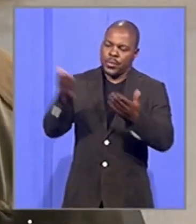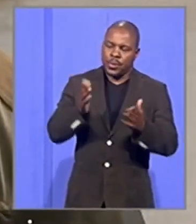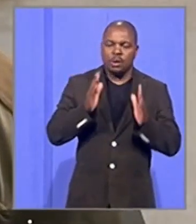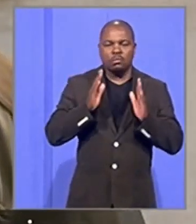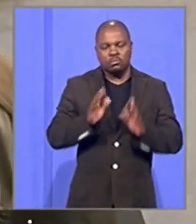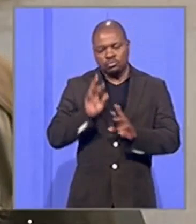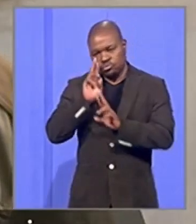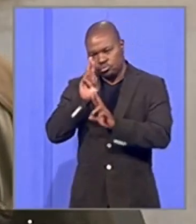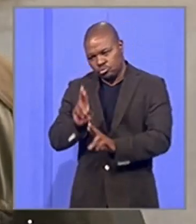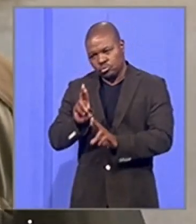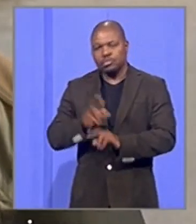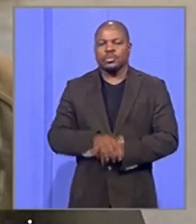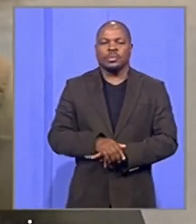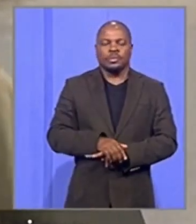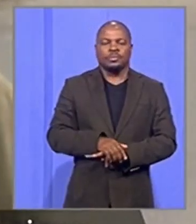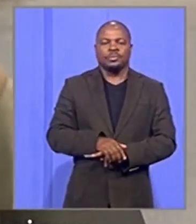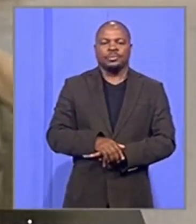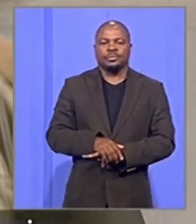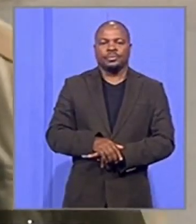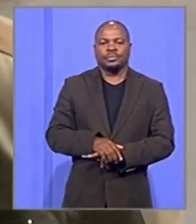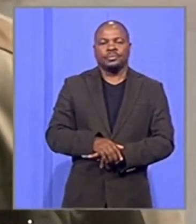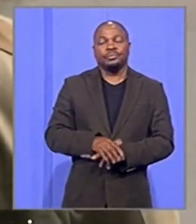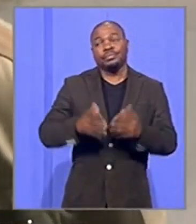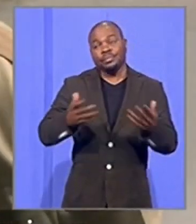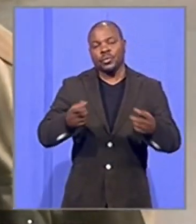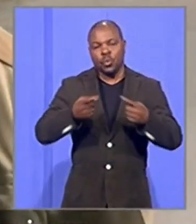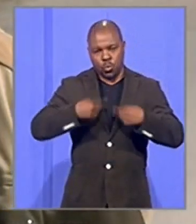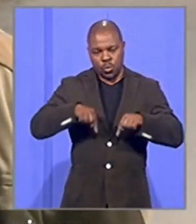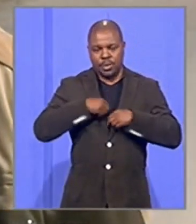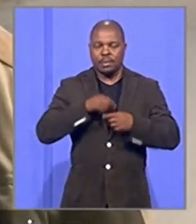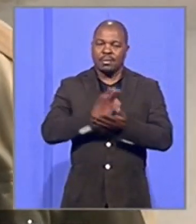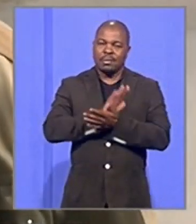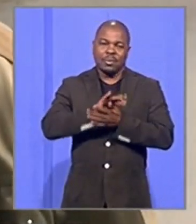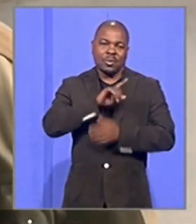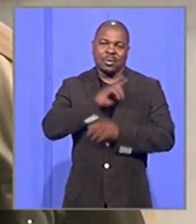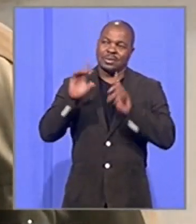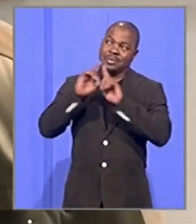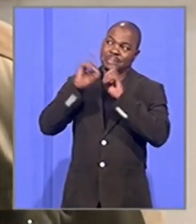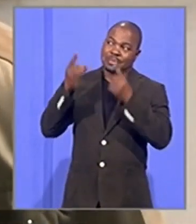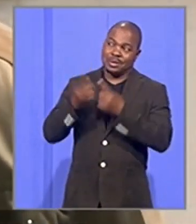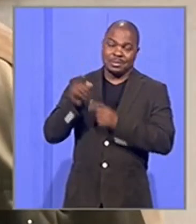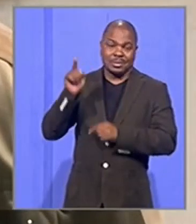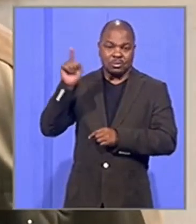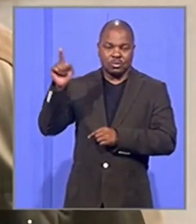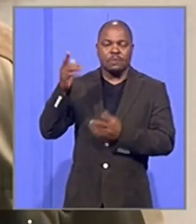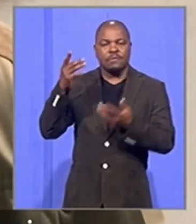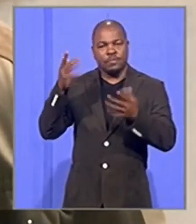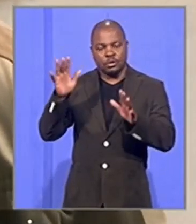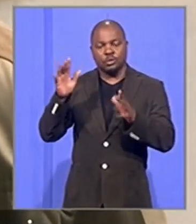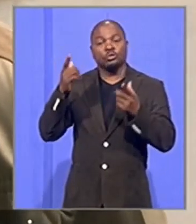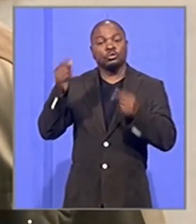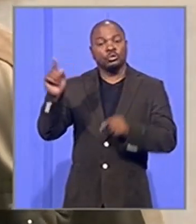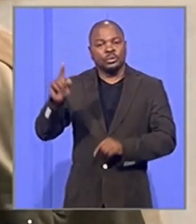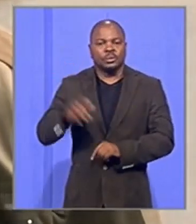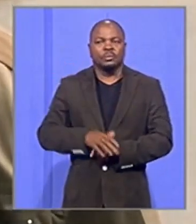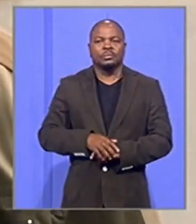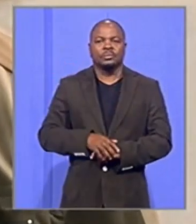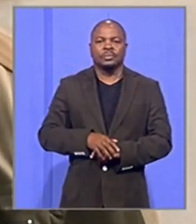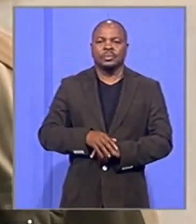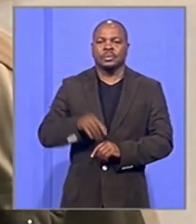as it was. We are grateful that the department took it upon itself that